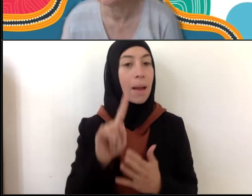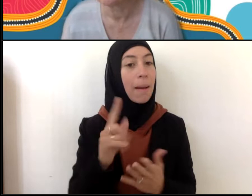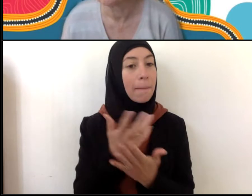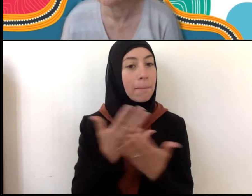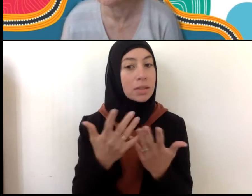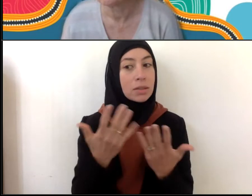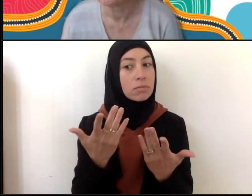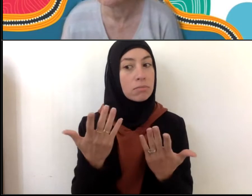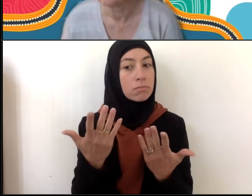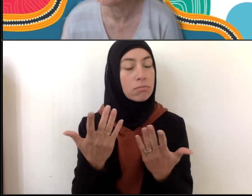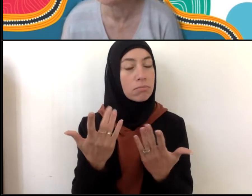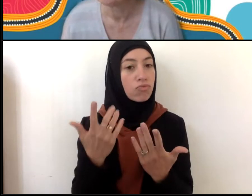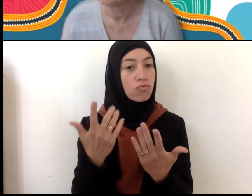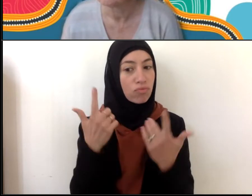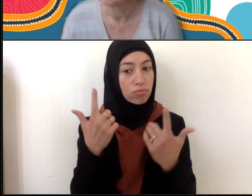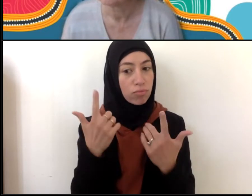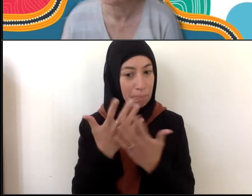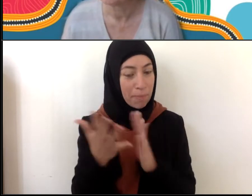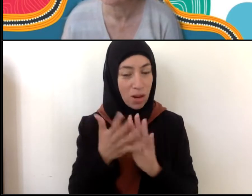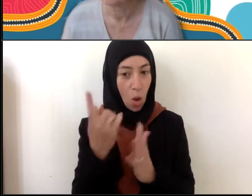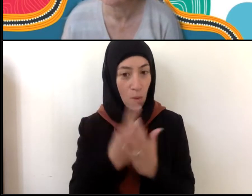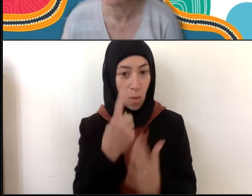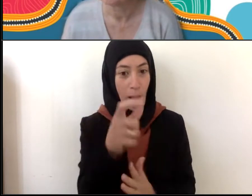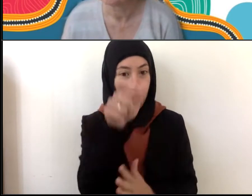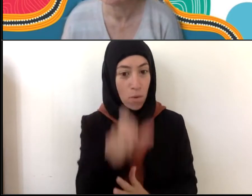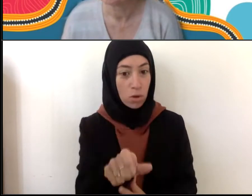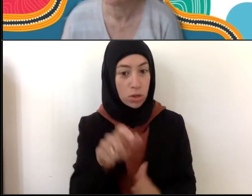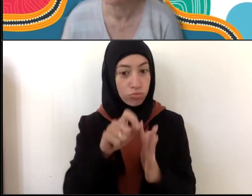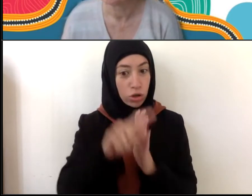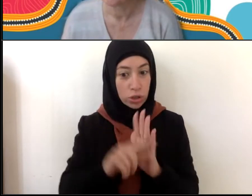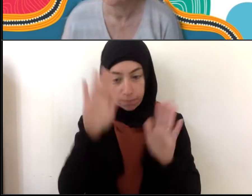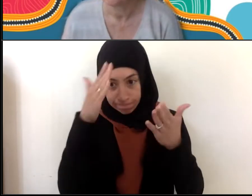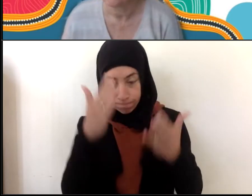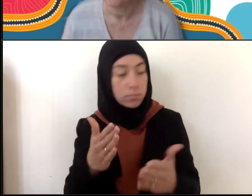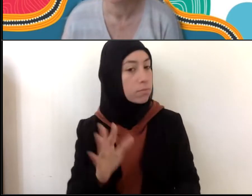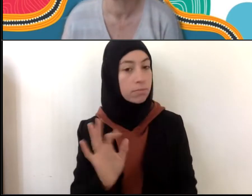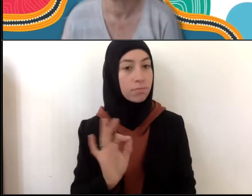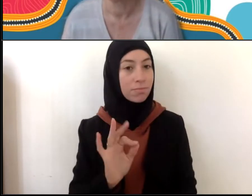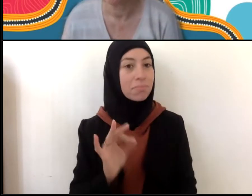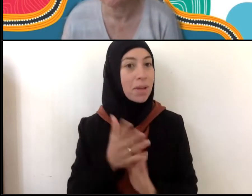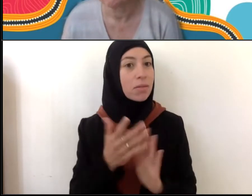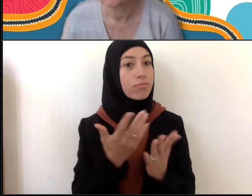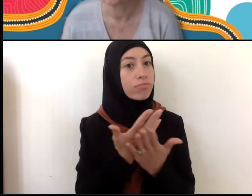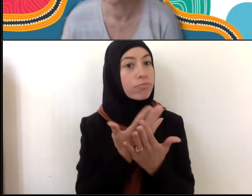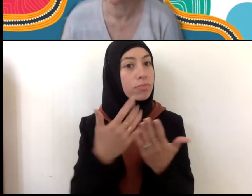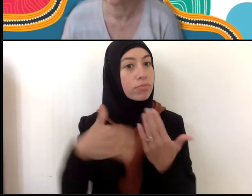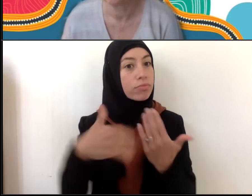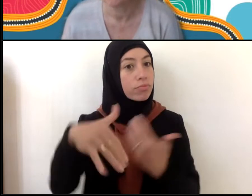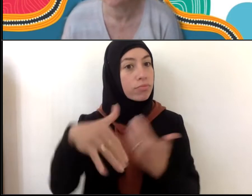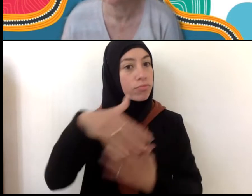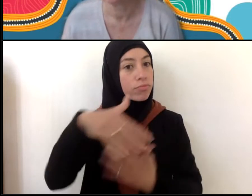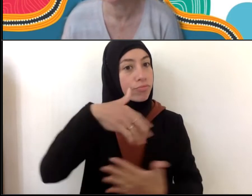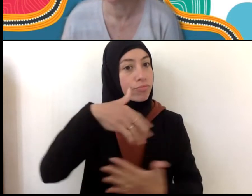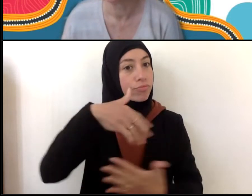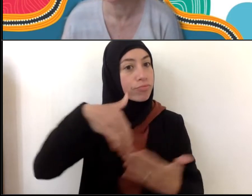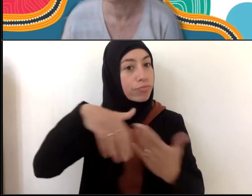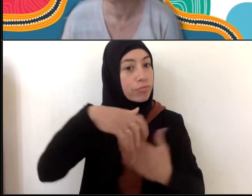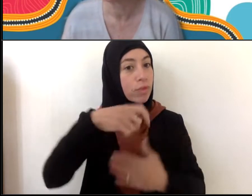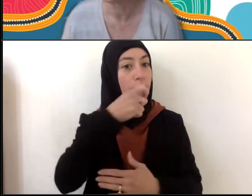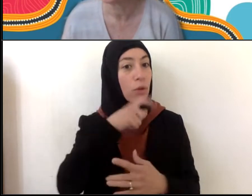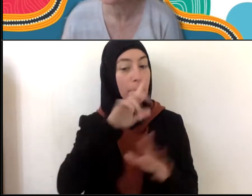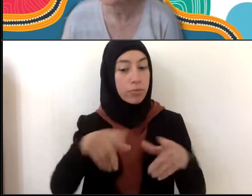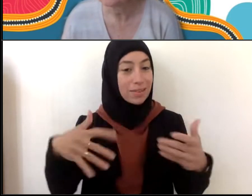and teams working on the project, including the Sydney Metro contractor delivery teams, and that often makes for a